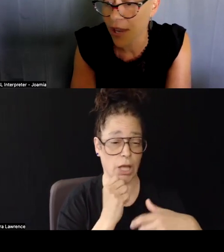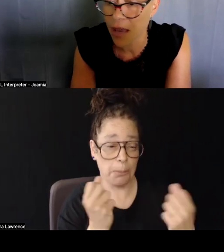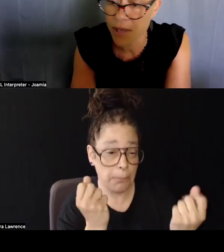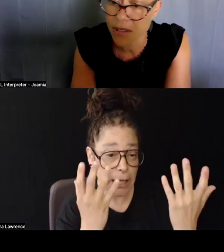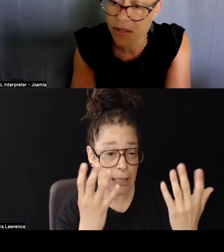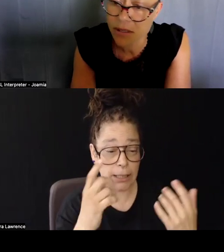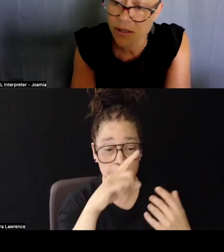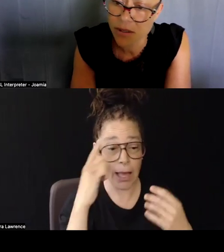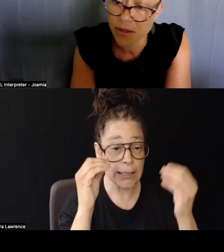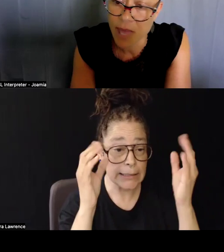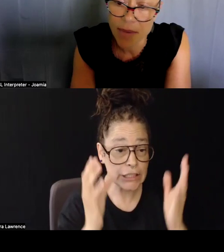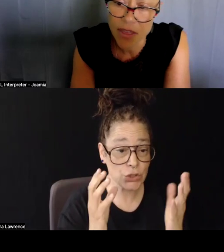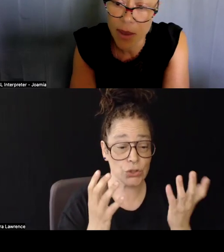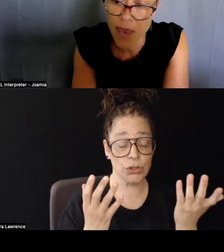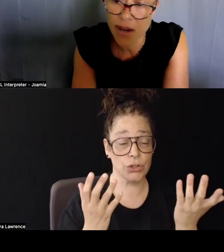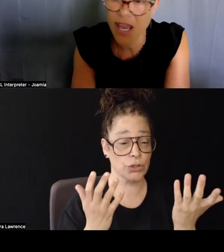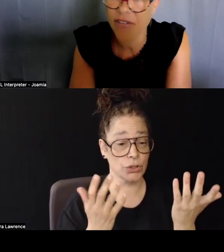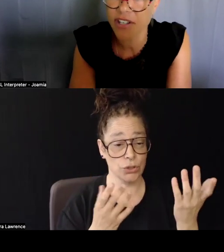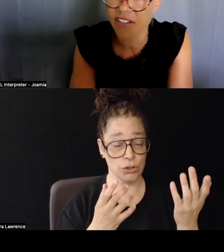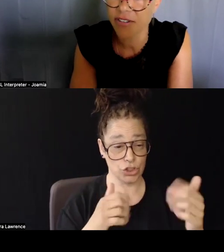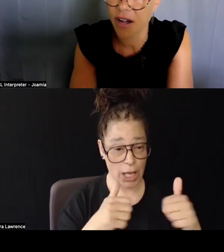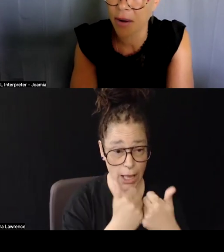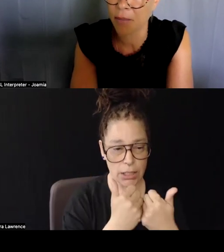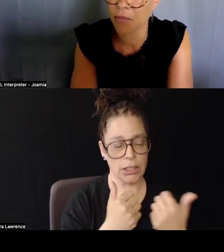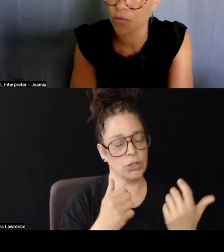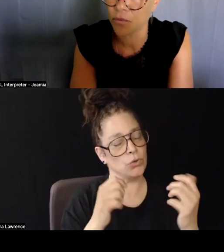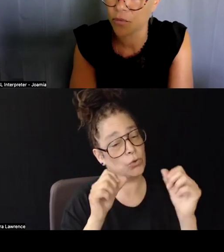maybe your campus, maybe they may not have enough